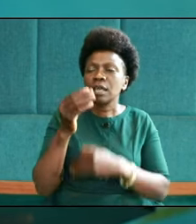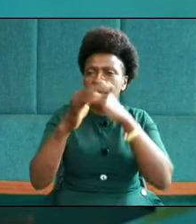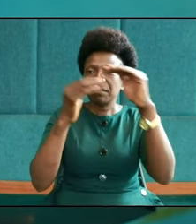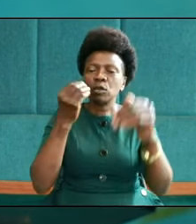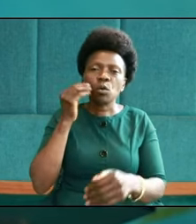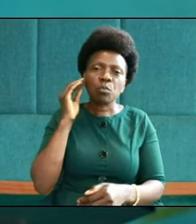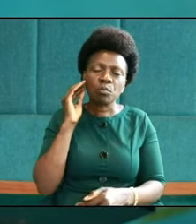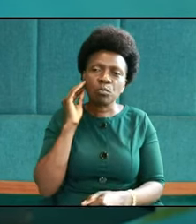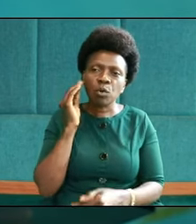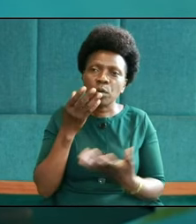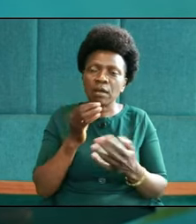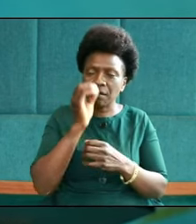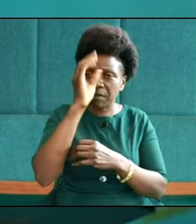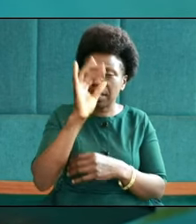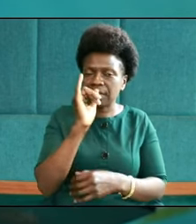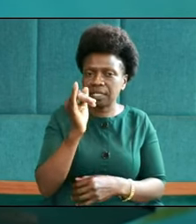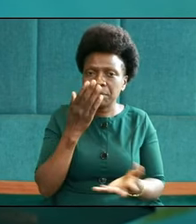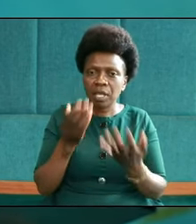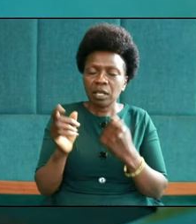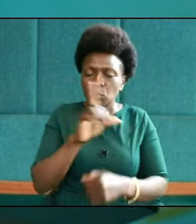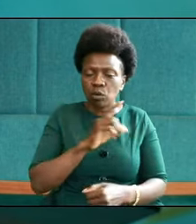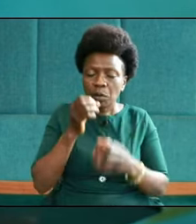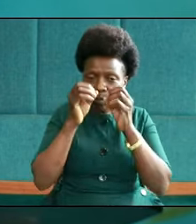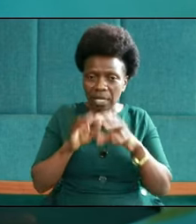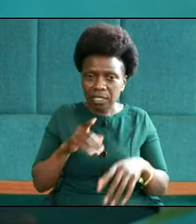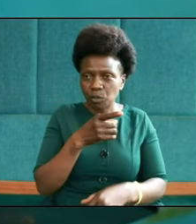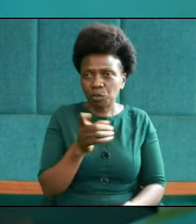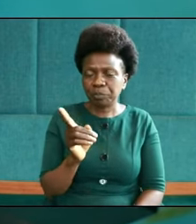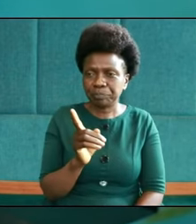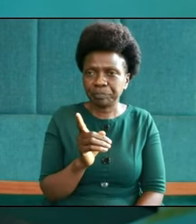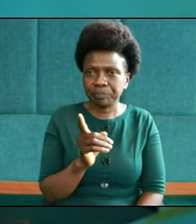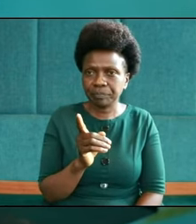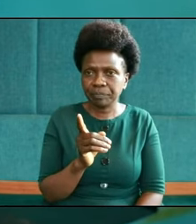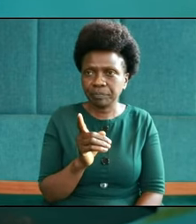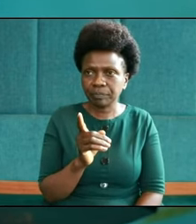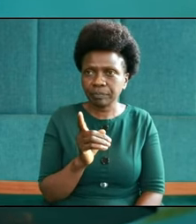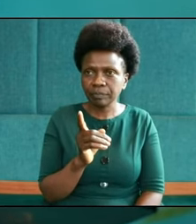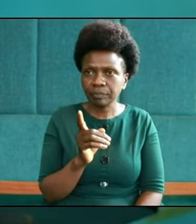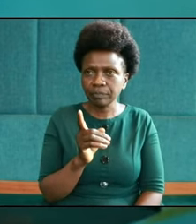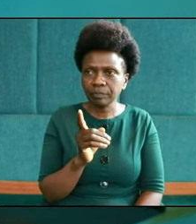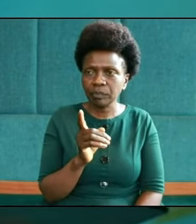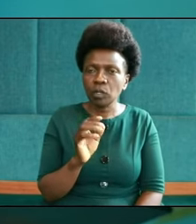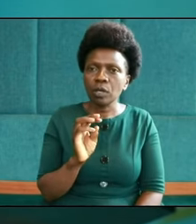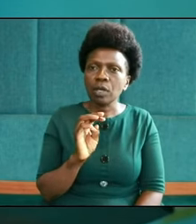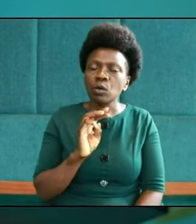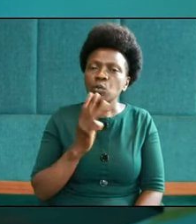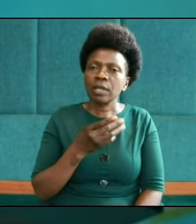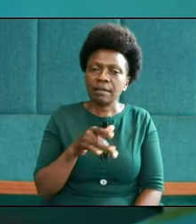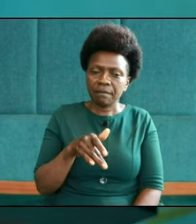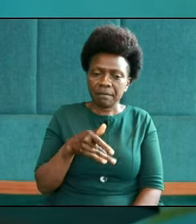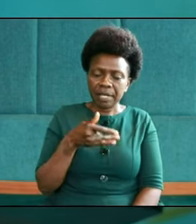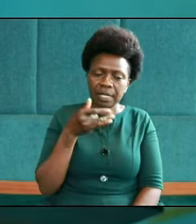May God bless you as we sing song 601. We feel